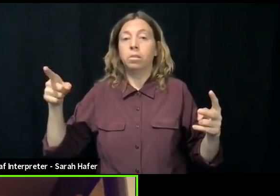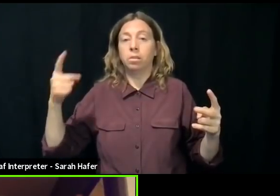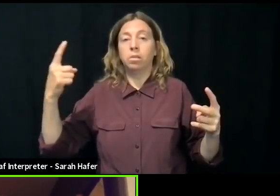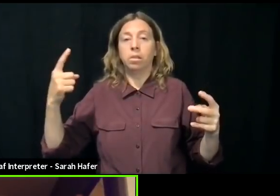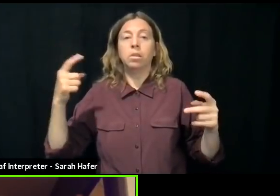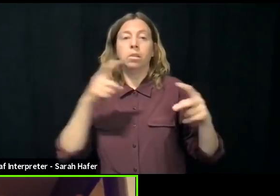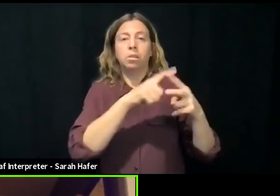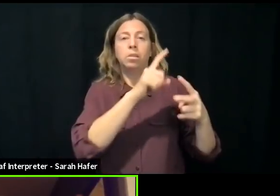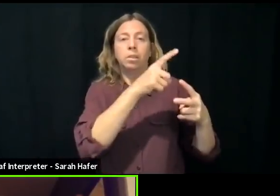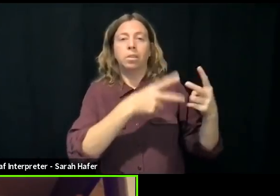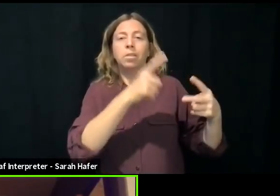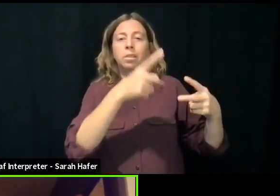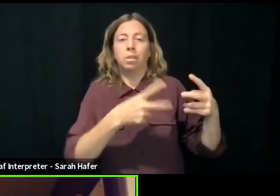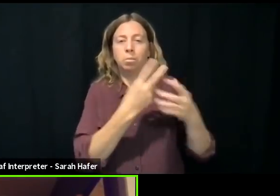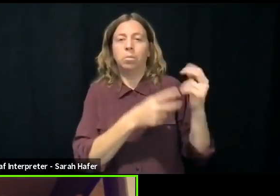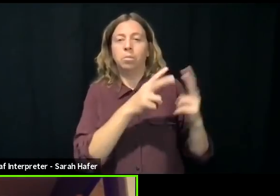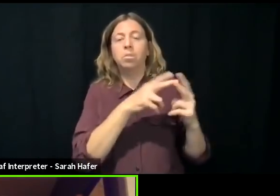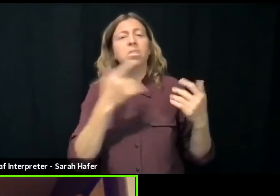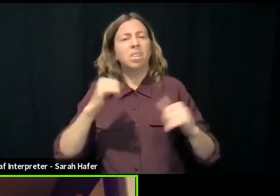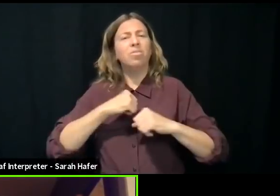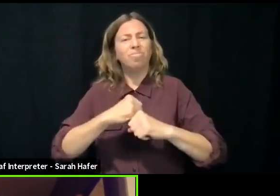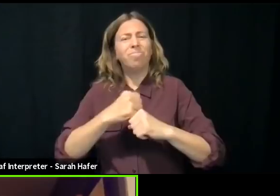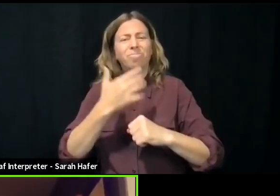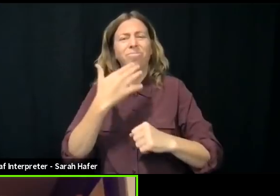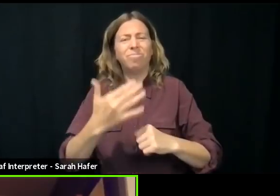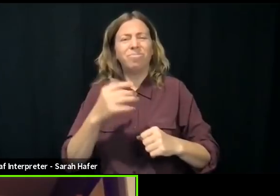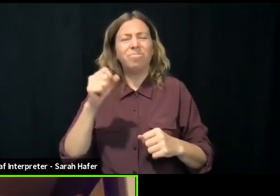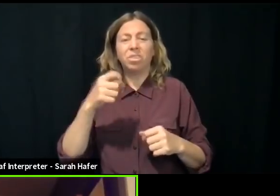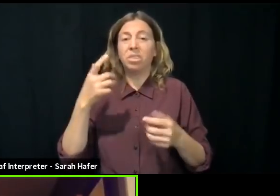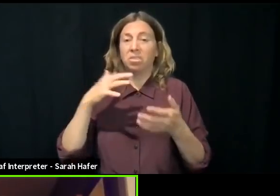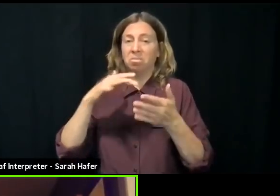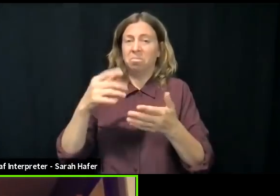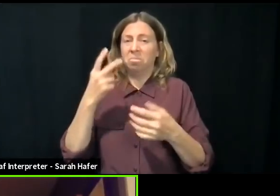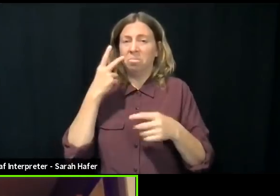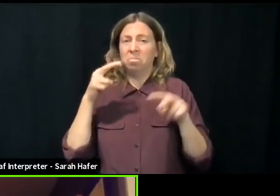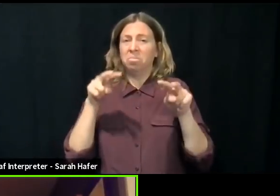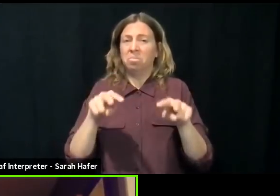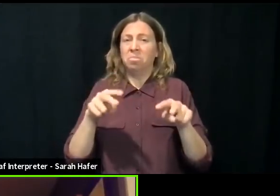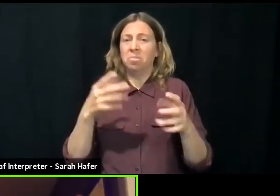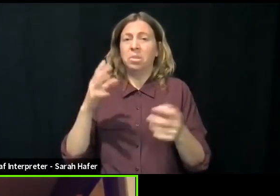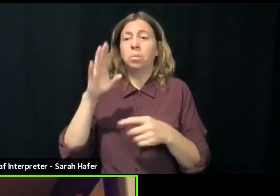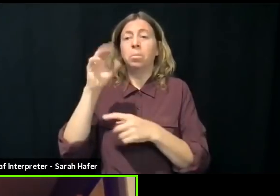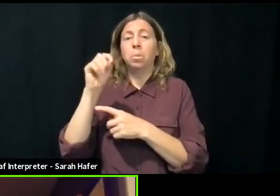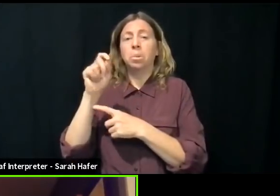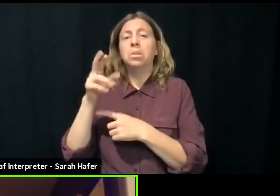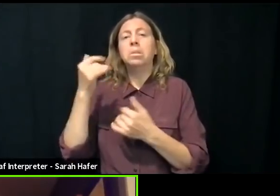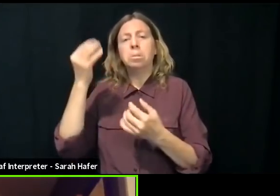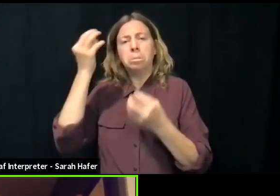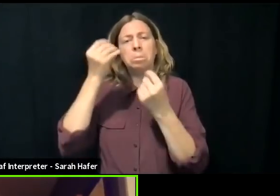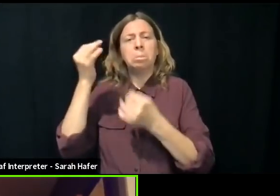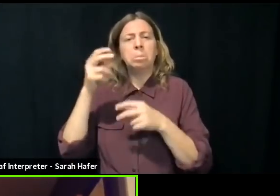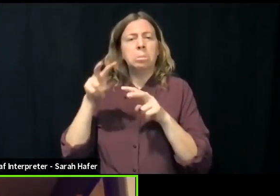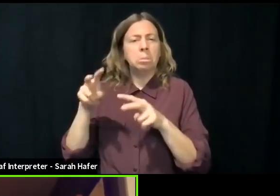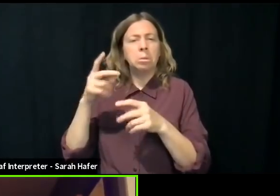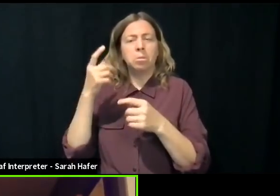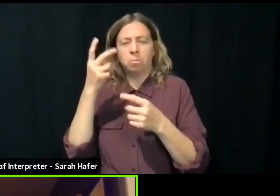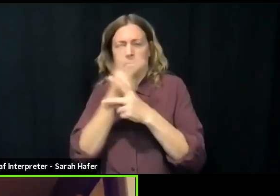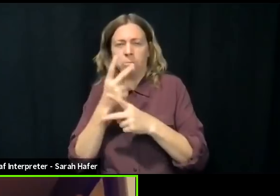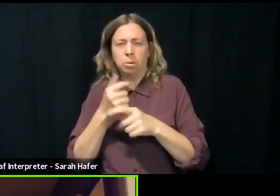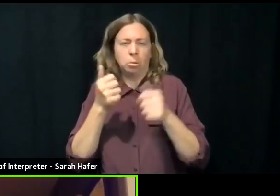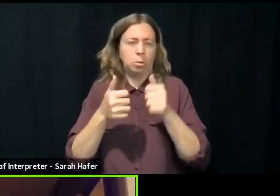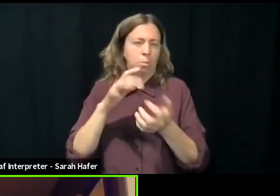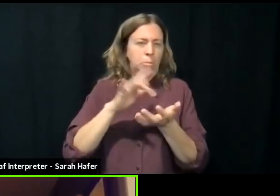studies going on for boosters, mixing doses and other things that may help us down the line if we see vaccine immunity waning